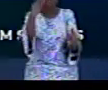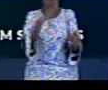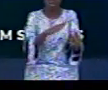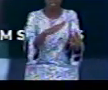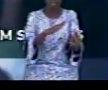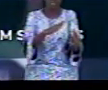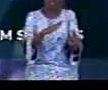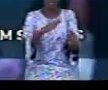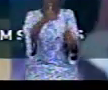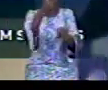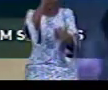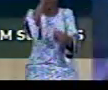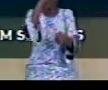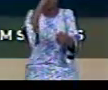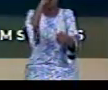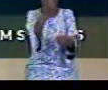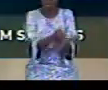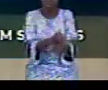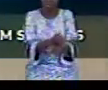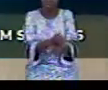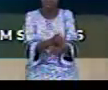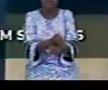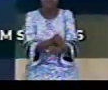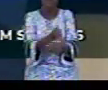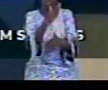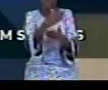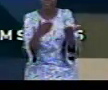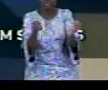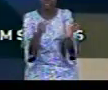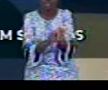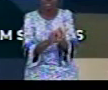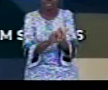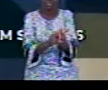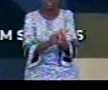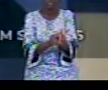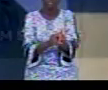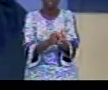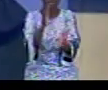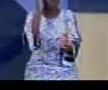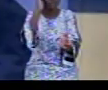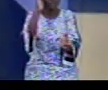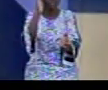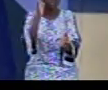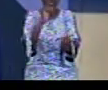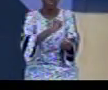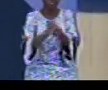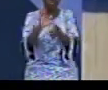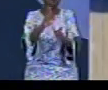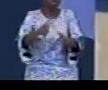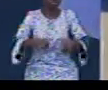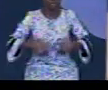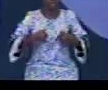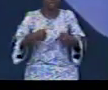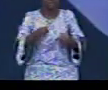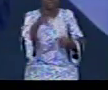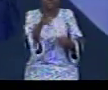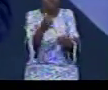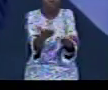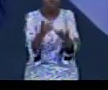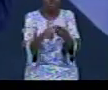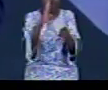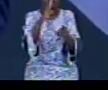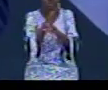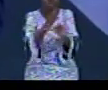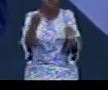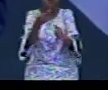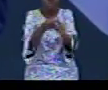injure or destroy your life. A freedom seeker, you want to be free from every bondage and free